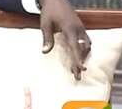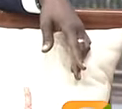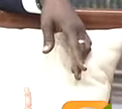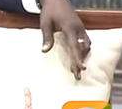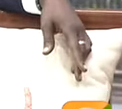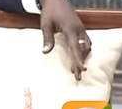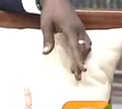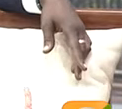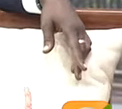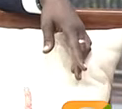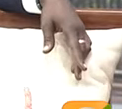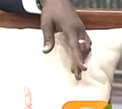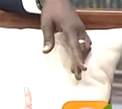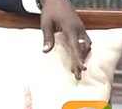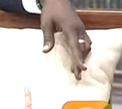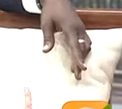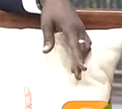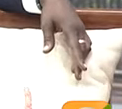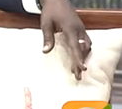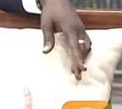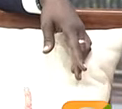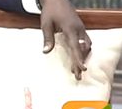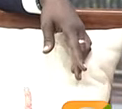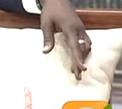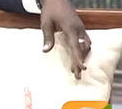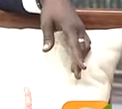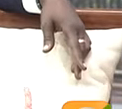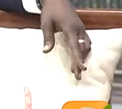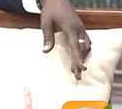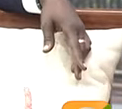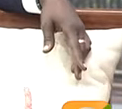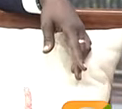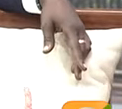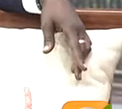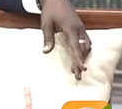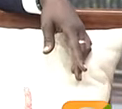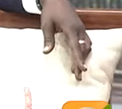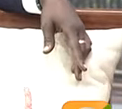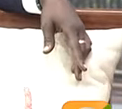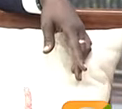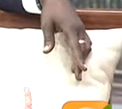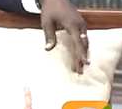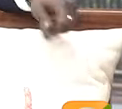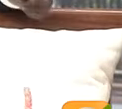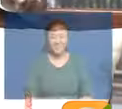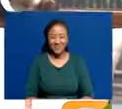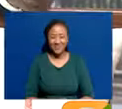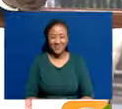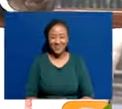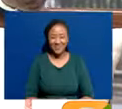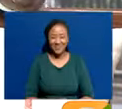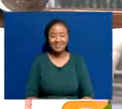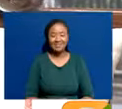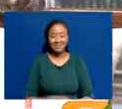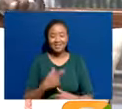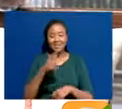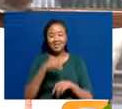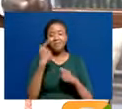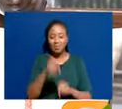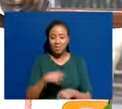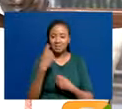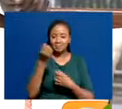digitized all our revenue streams. Today, you can't pay for anything in Nairobi in cash. It's all